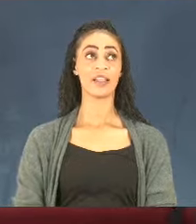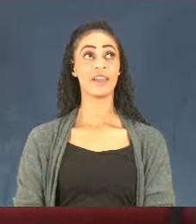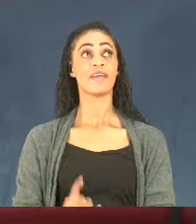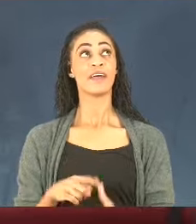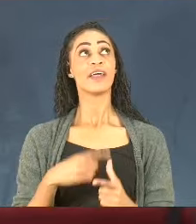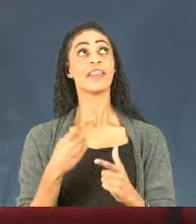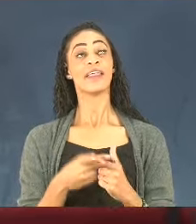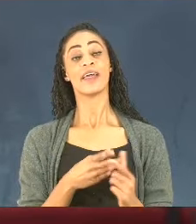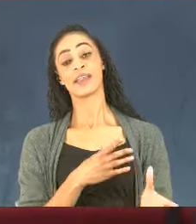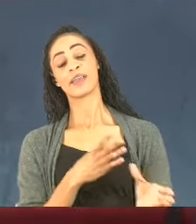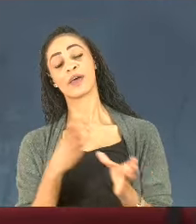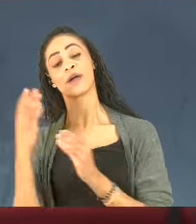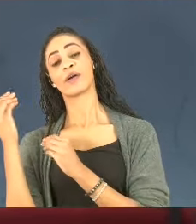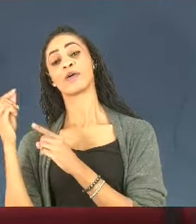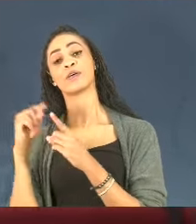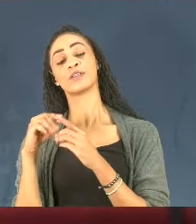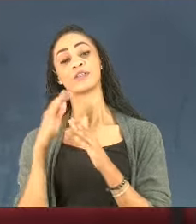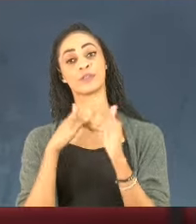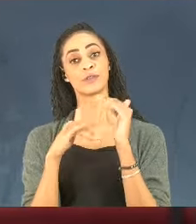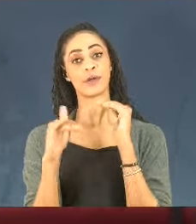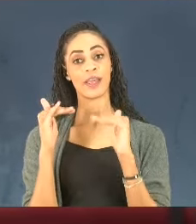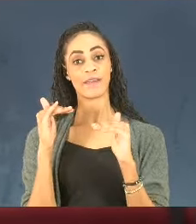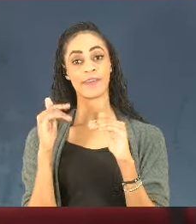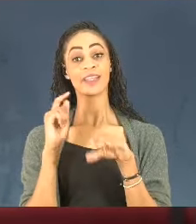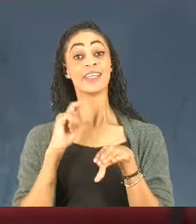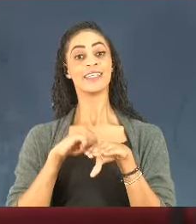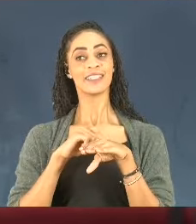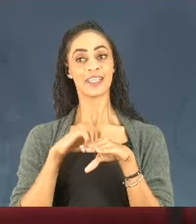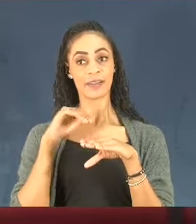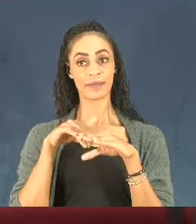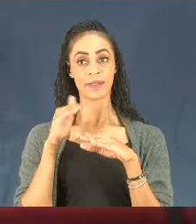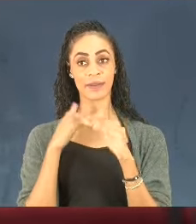heaven, and when he's in heaven,